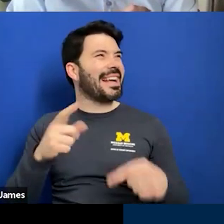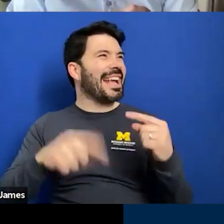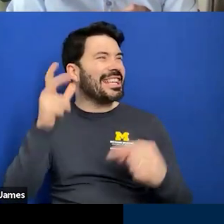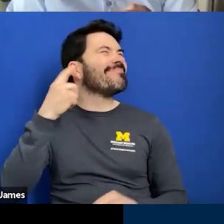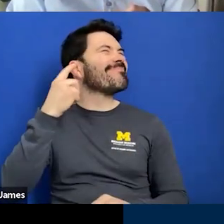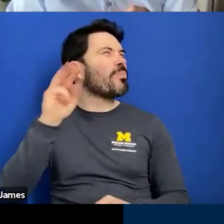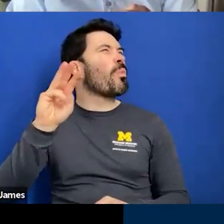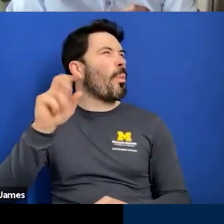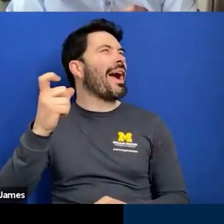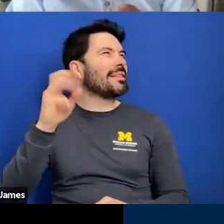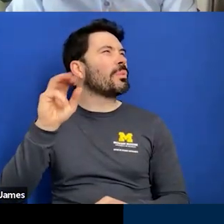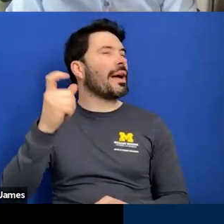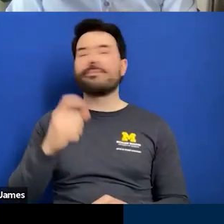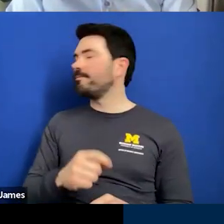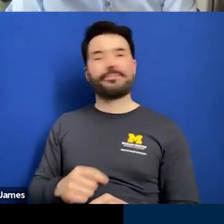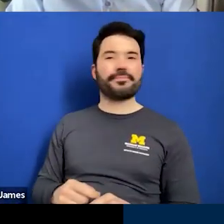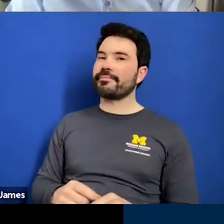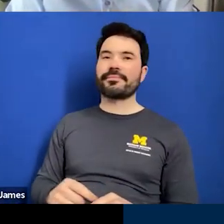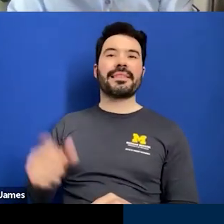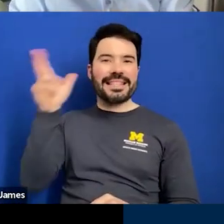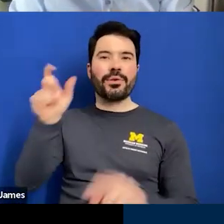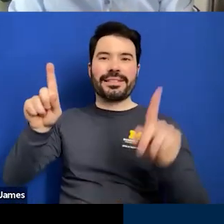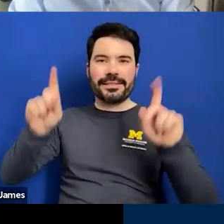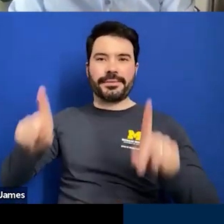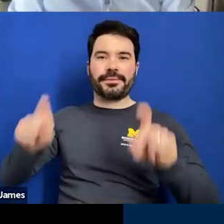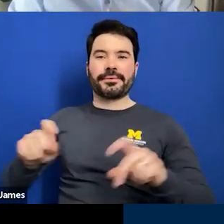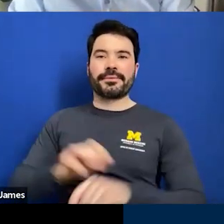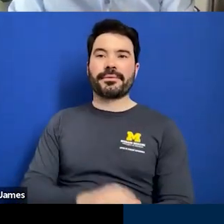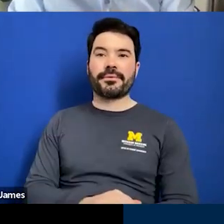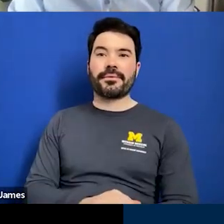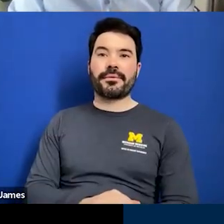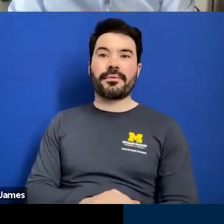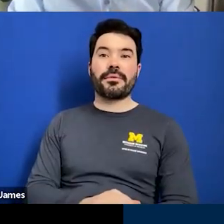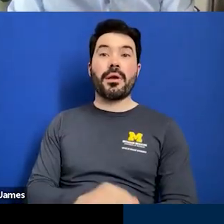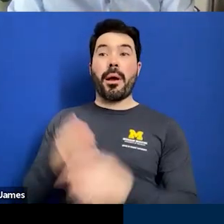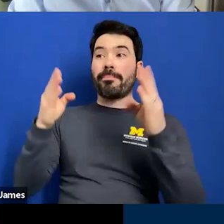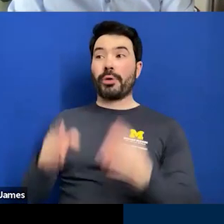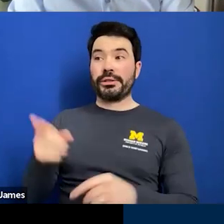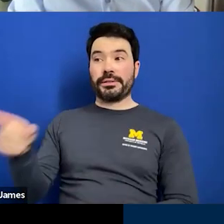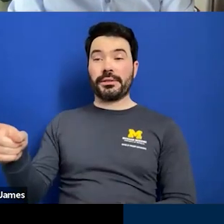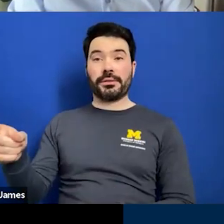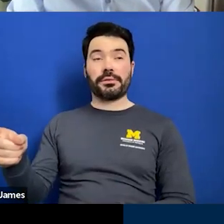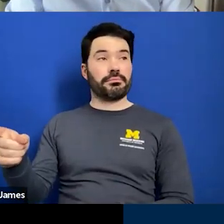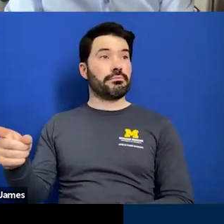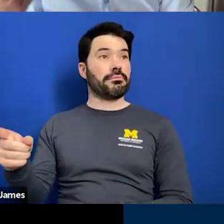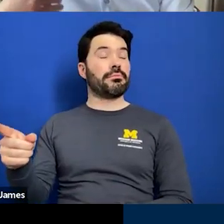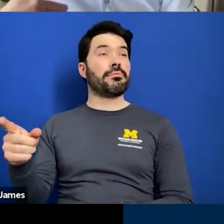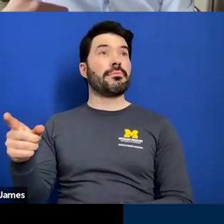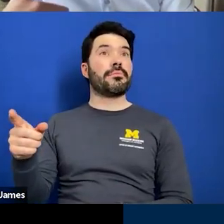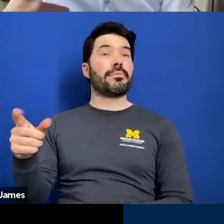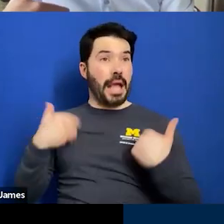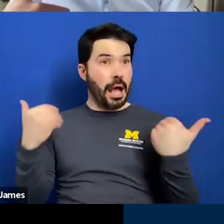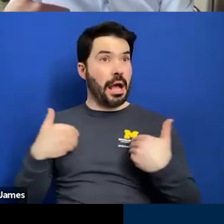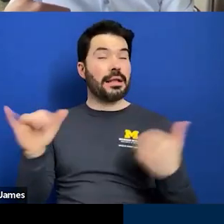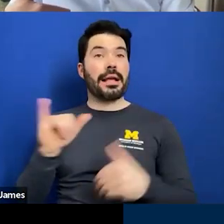in their ears, they need a hearing test. If you have someone coming in with normal hearing and, if you have a young person,